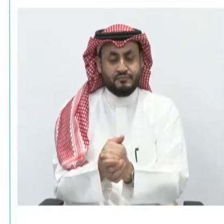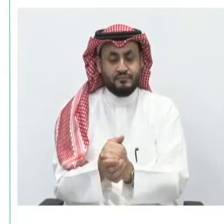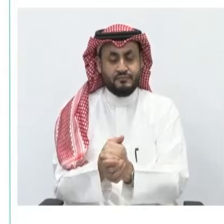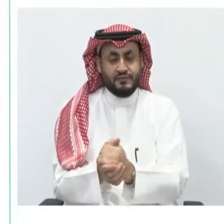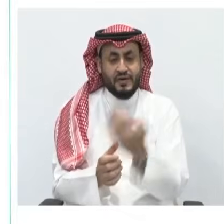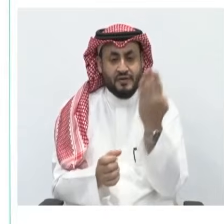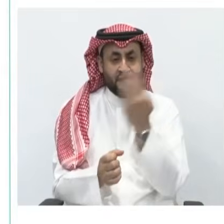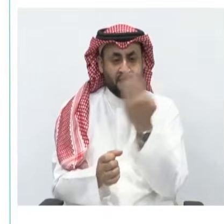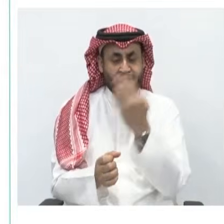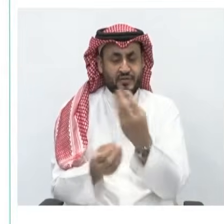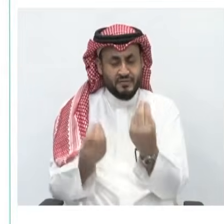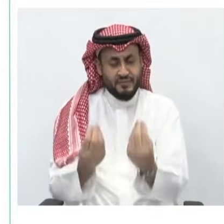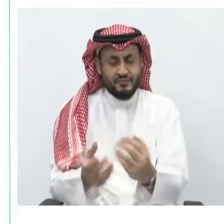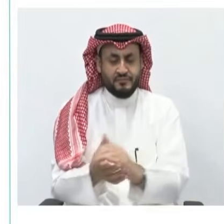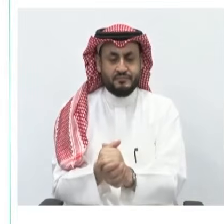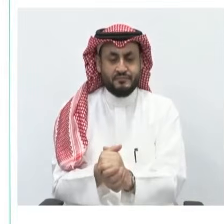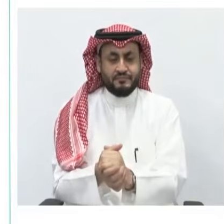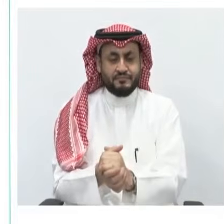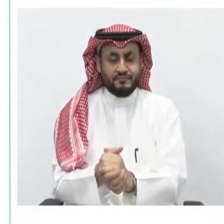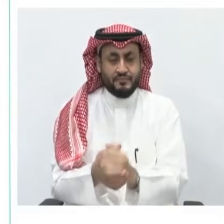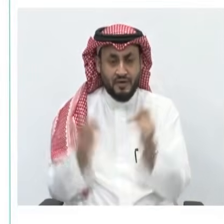read it slowly. Head,